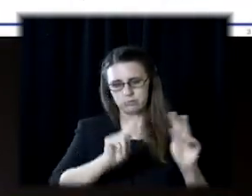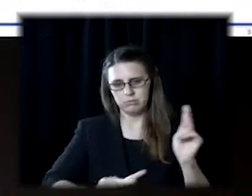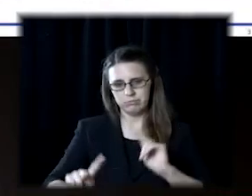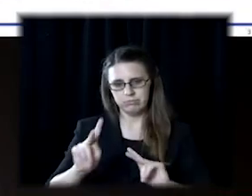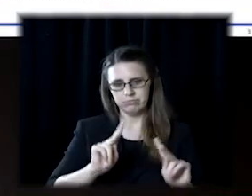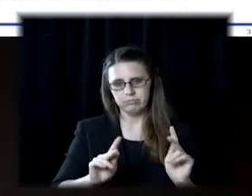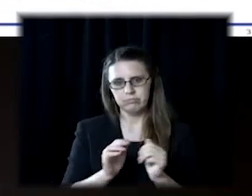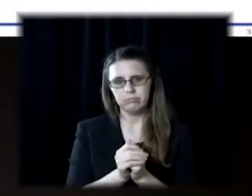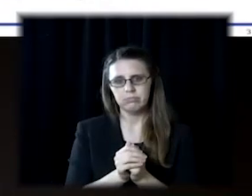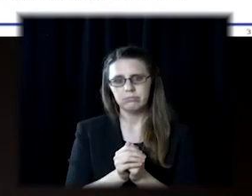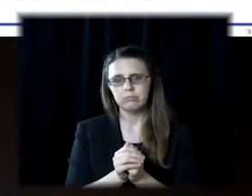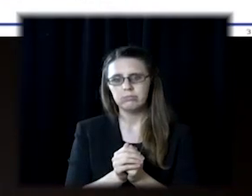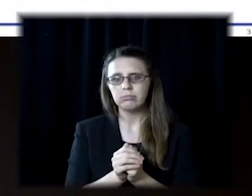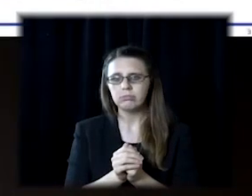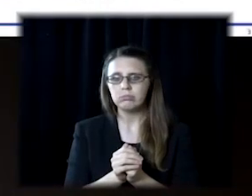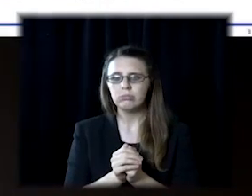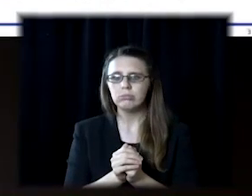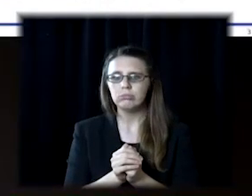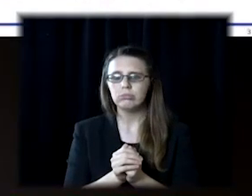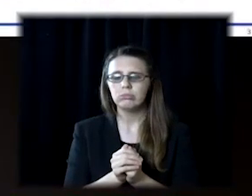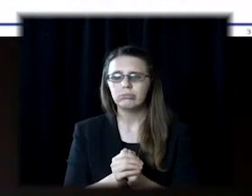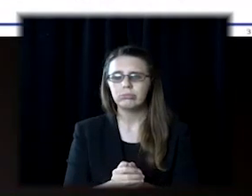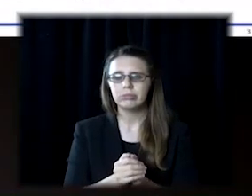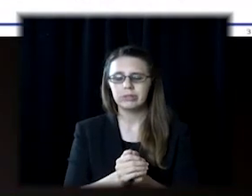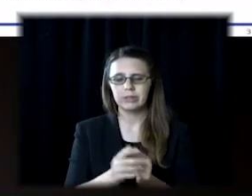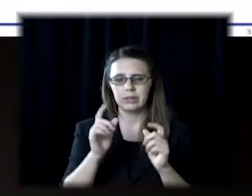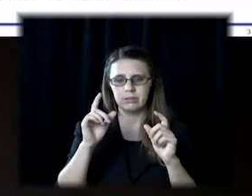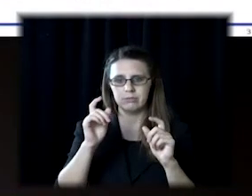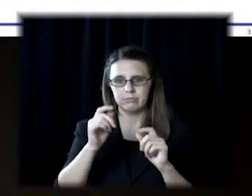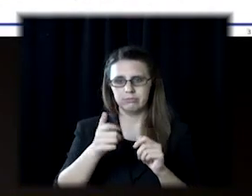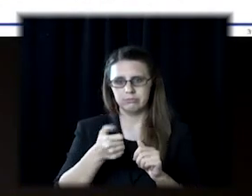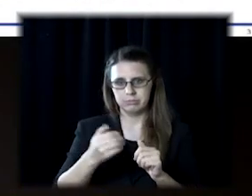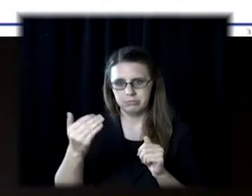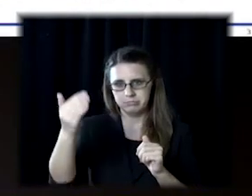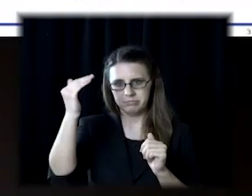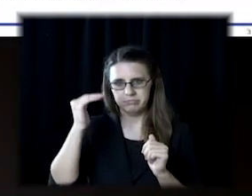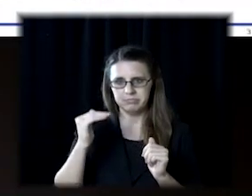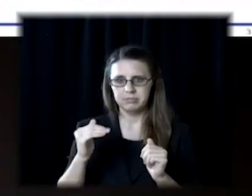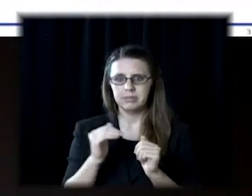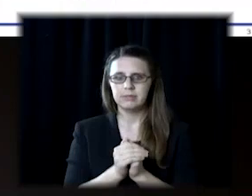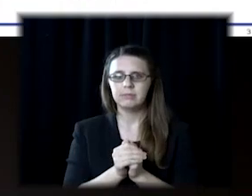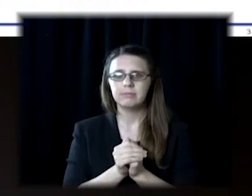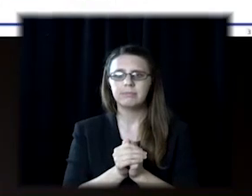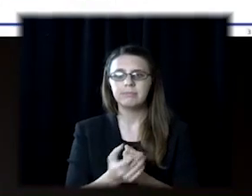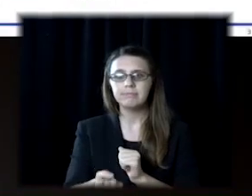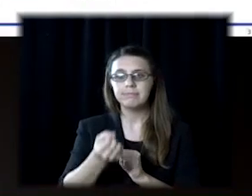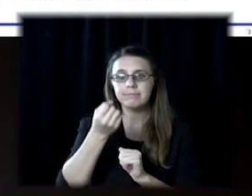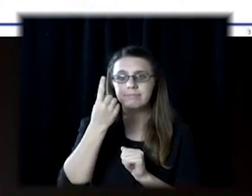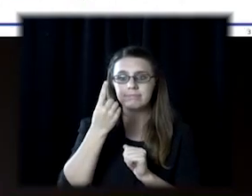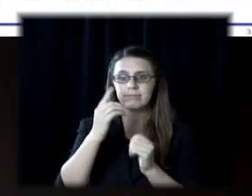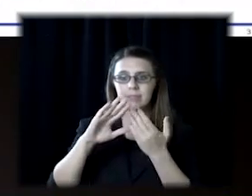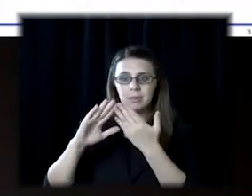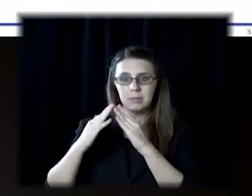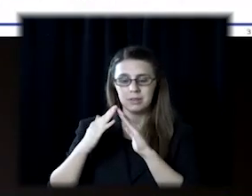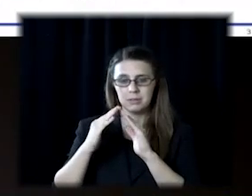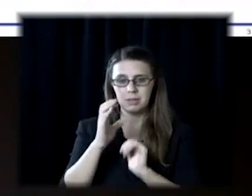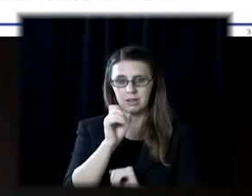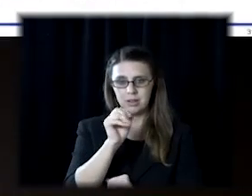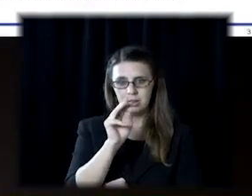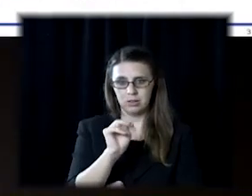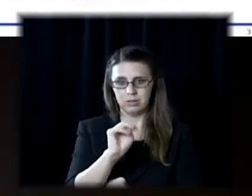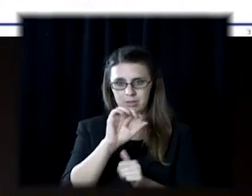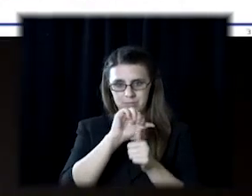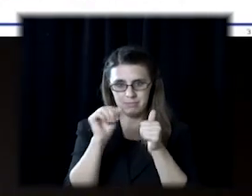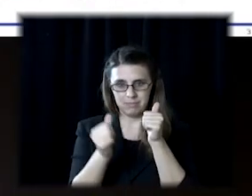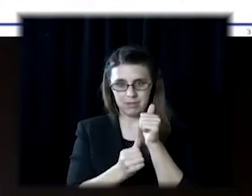amongst others. If you turn to the next slide, we understand that incorporating the municipalities and CRIM under the provisions